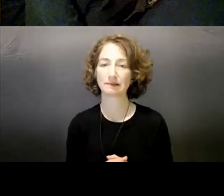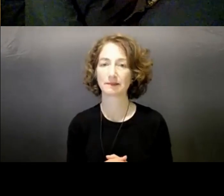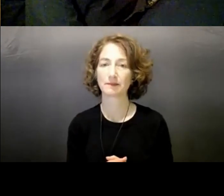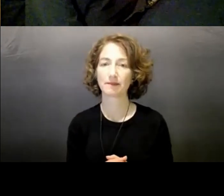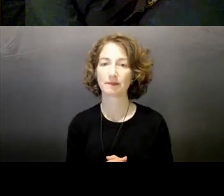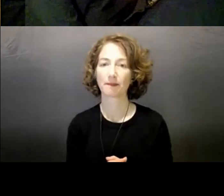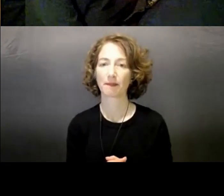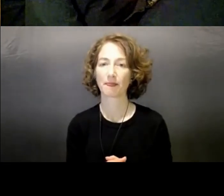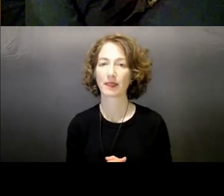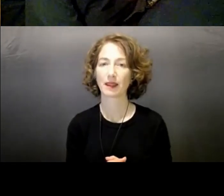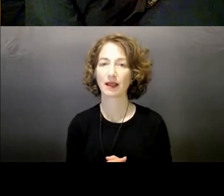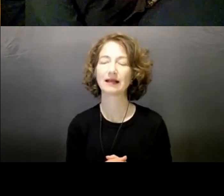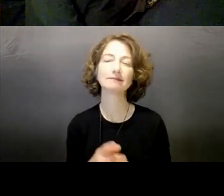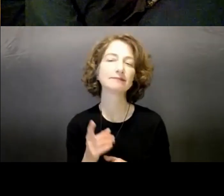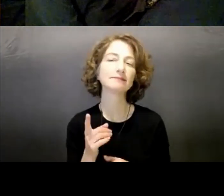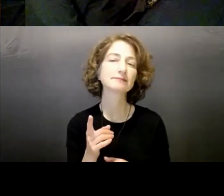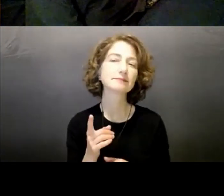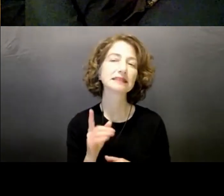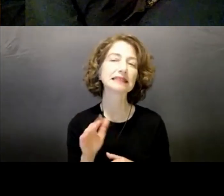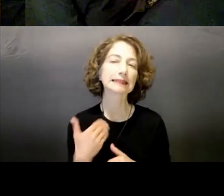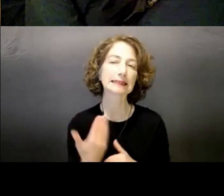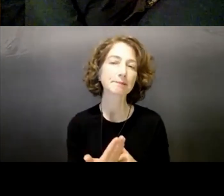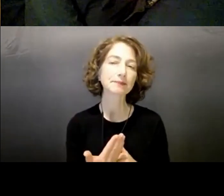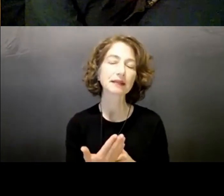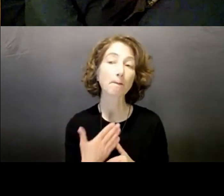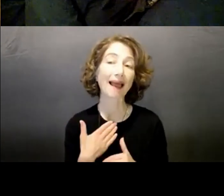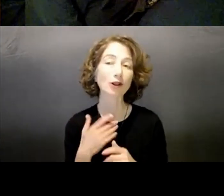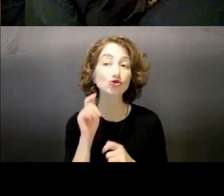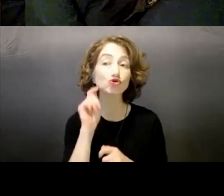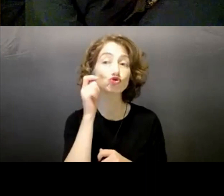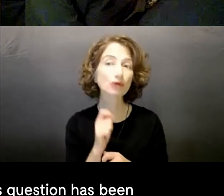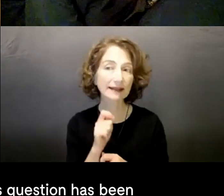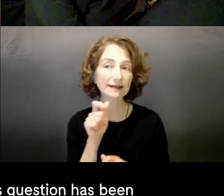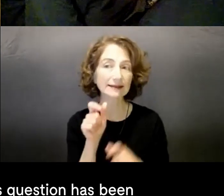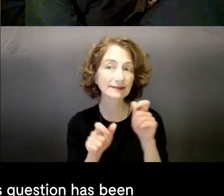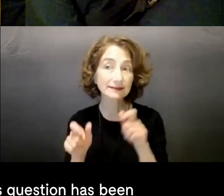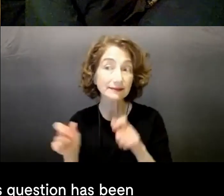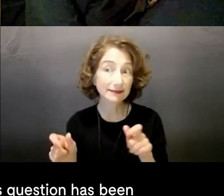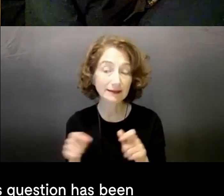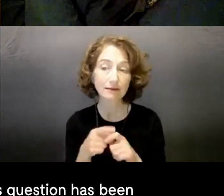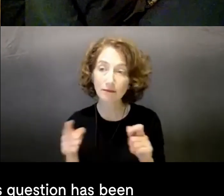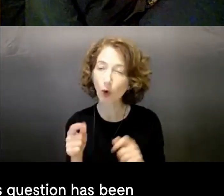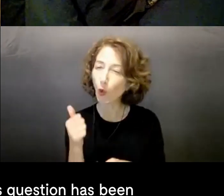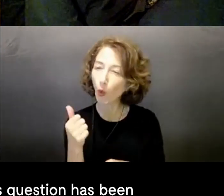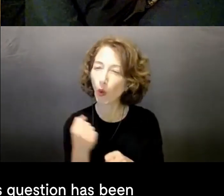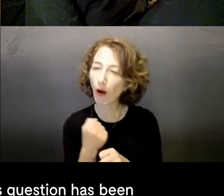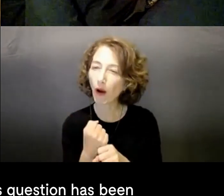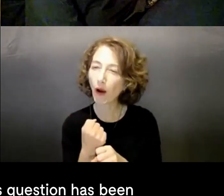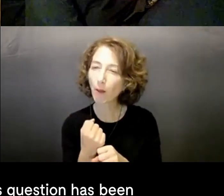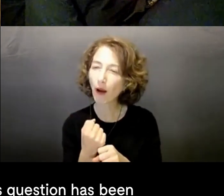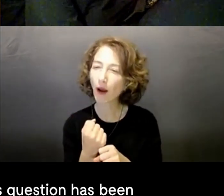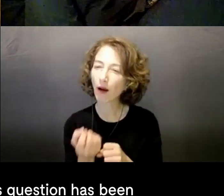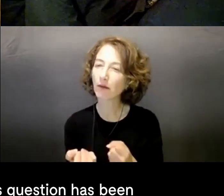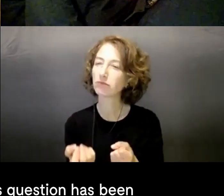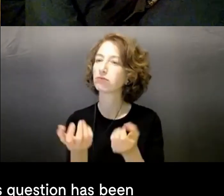seeing some exciting work coming from my students, actually. And I think that this question has been